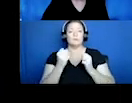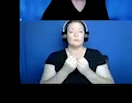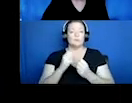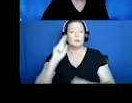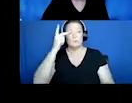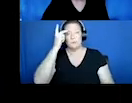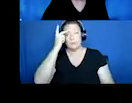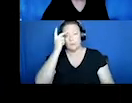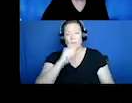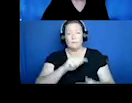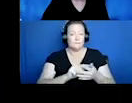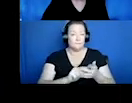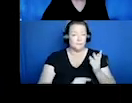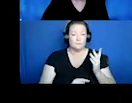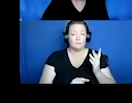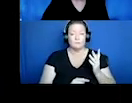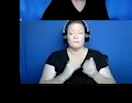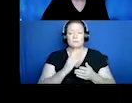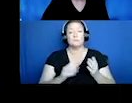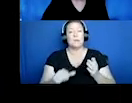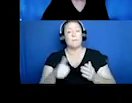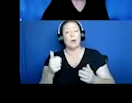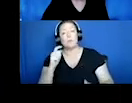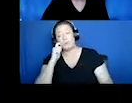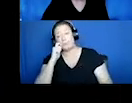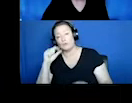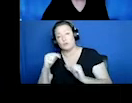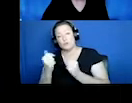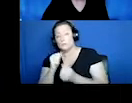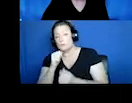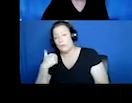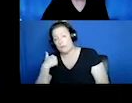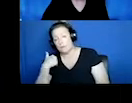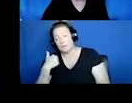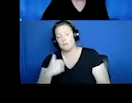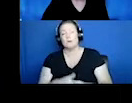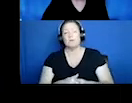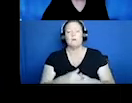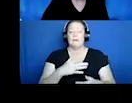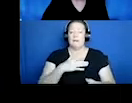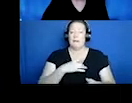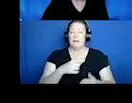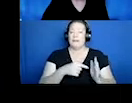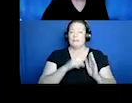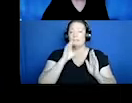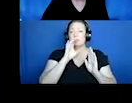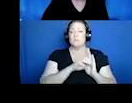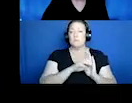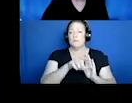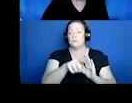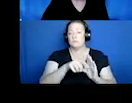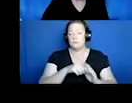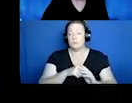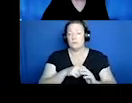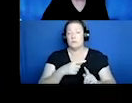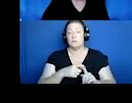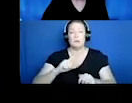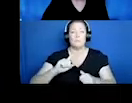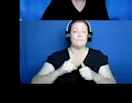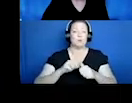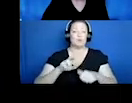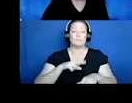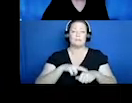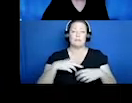socio-political factors that some other racial ethnic groups might not have. And I really like this graphic. This is out of the First Nations